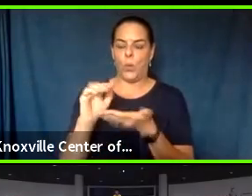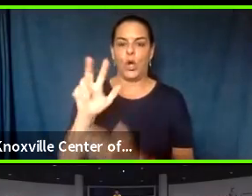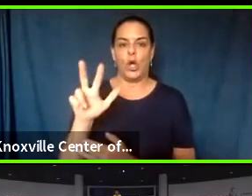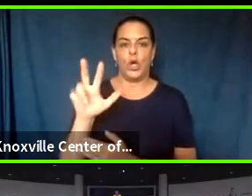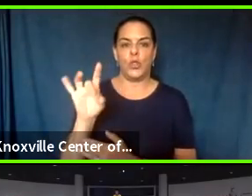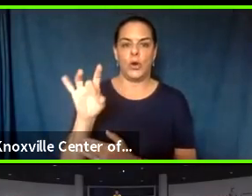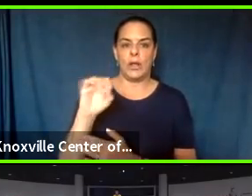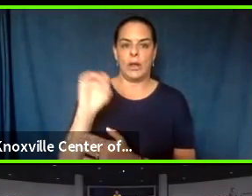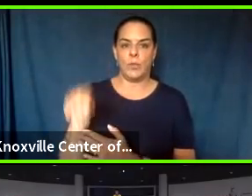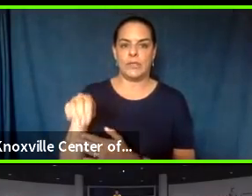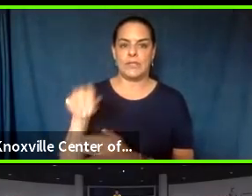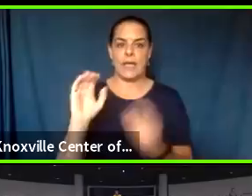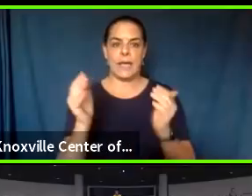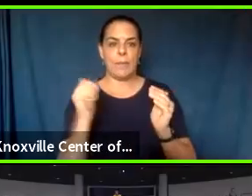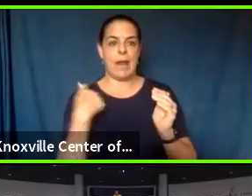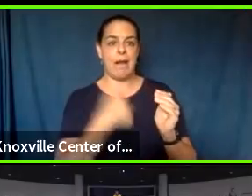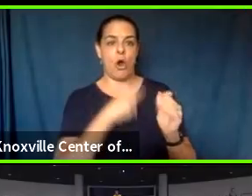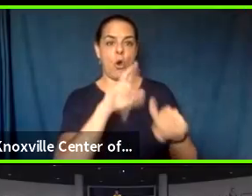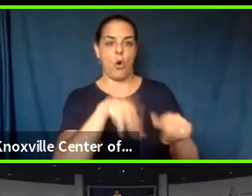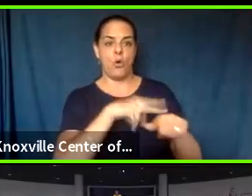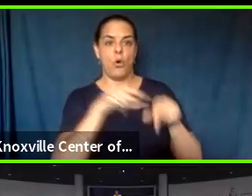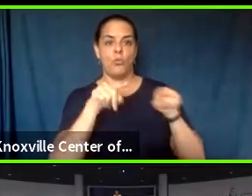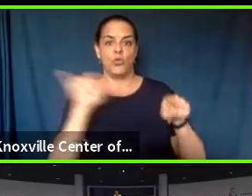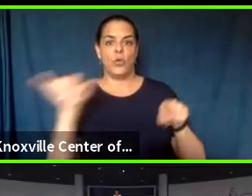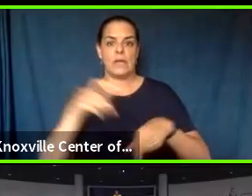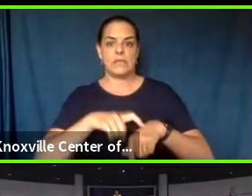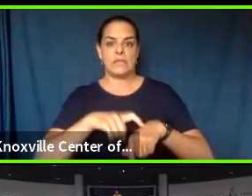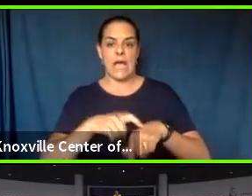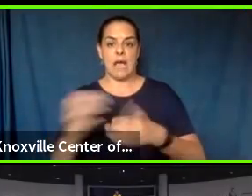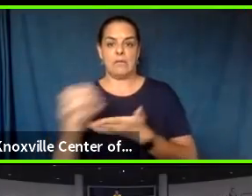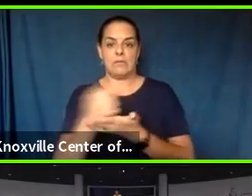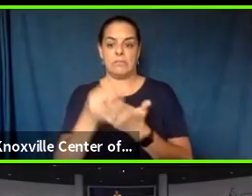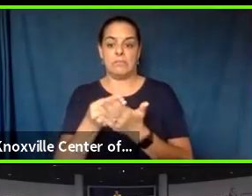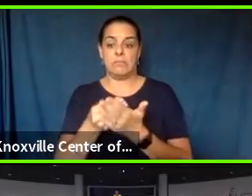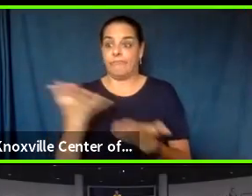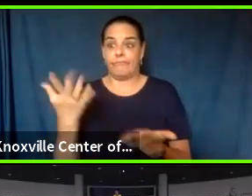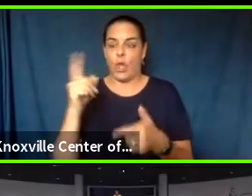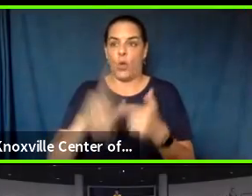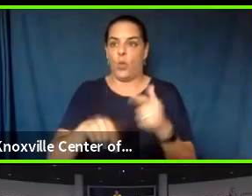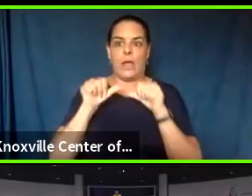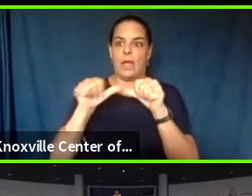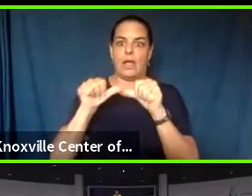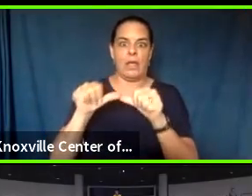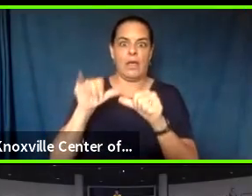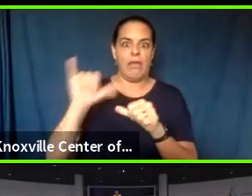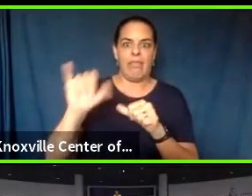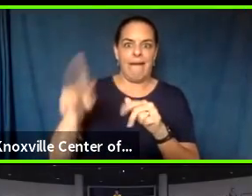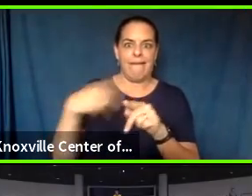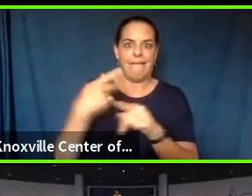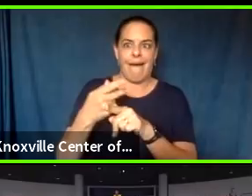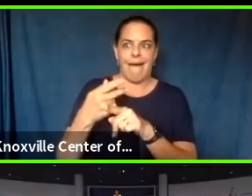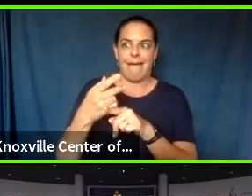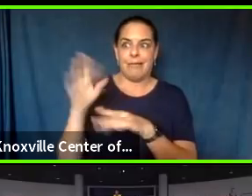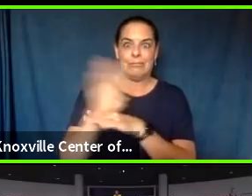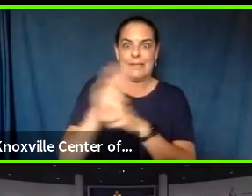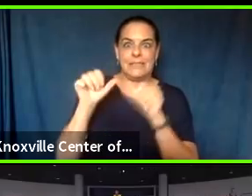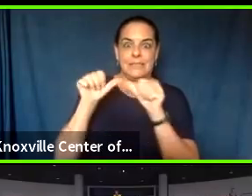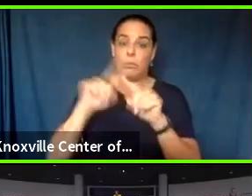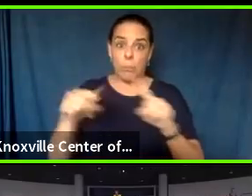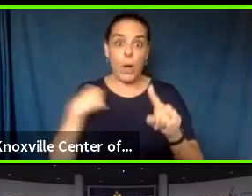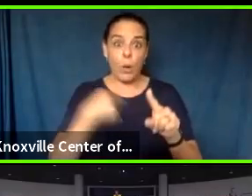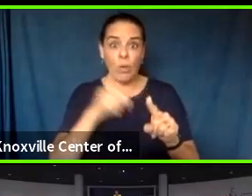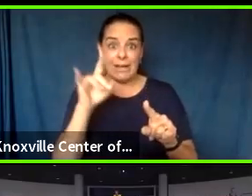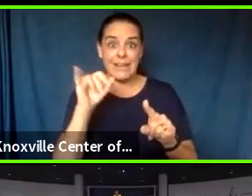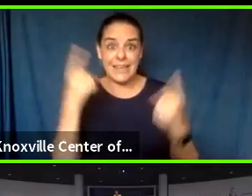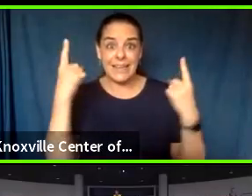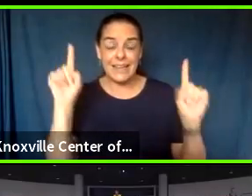38% versus our norms during that time. That's not a sustainable model. However, we did it. Since we were